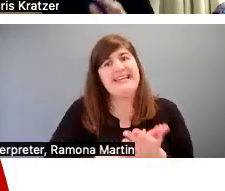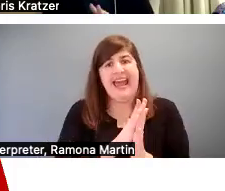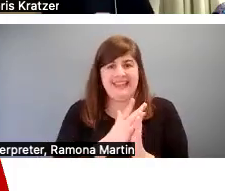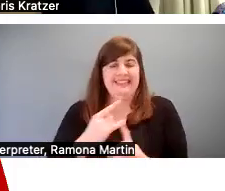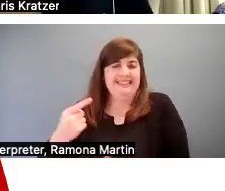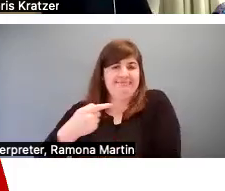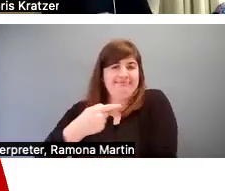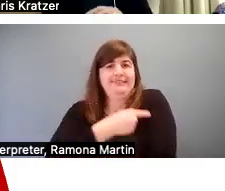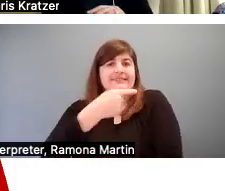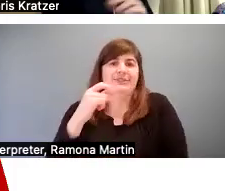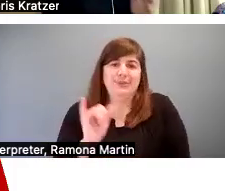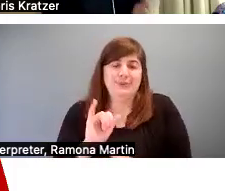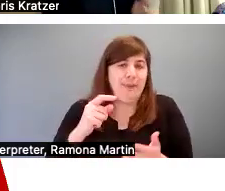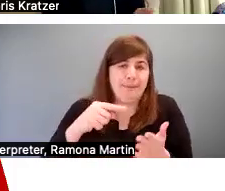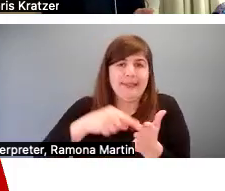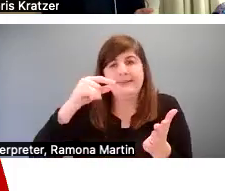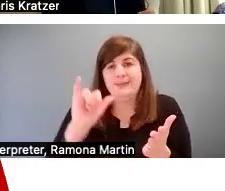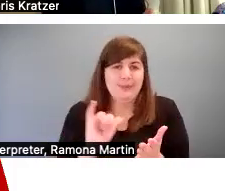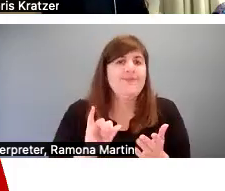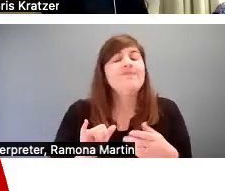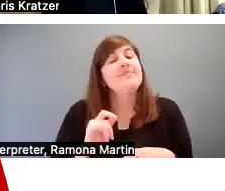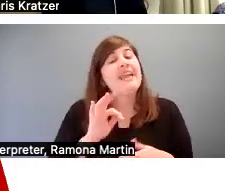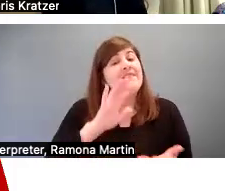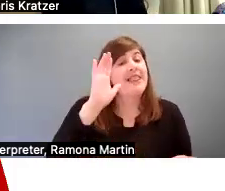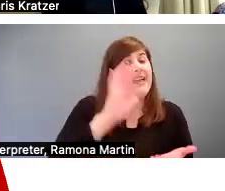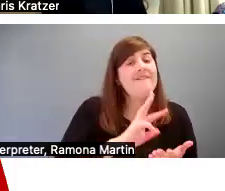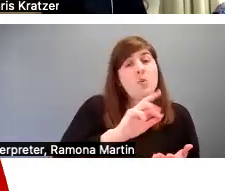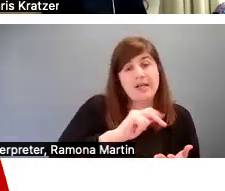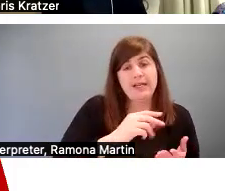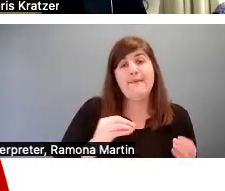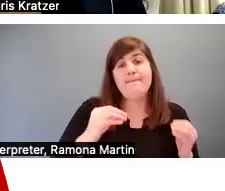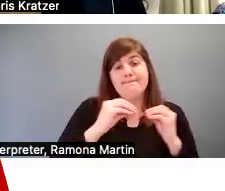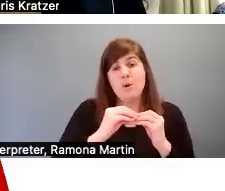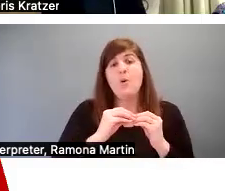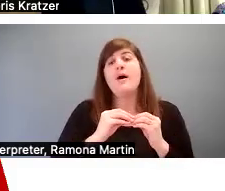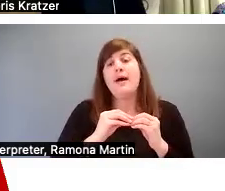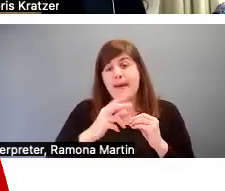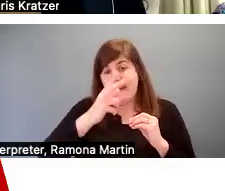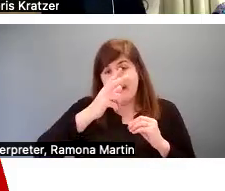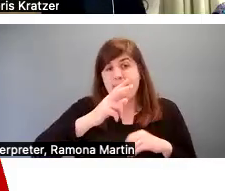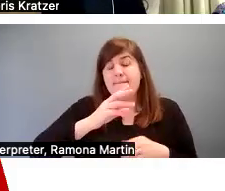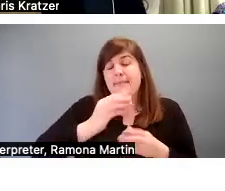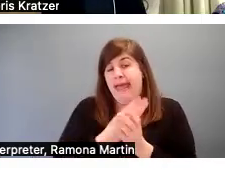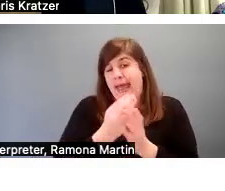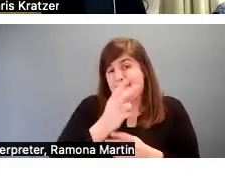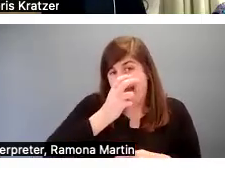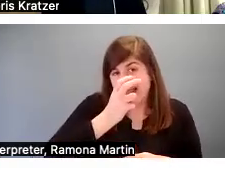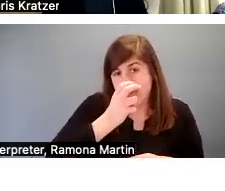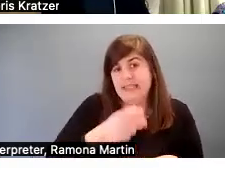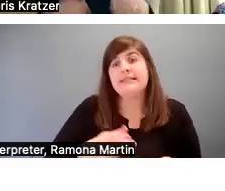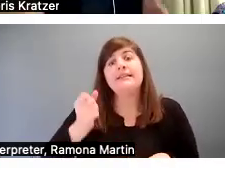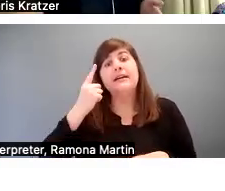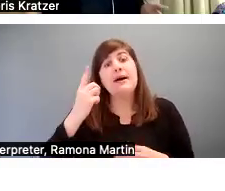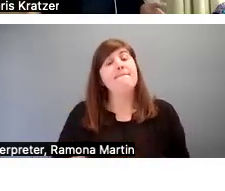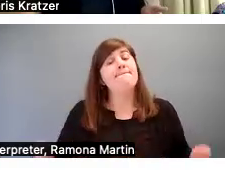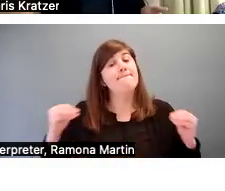So again, if there are fewer wasps, there will be more plant pests and fewer plants. However, when there